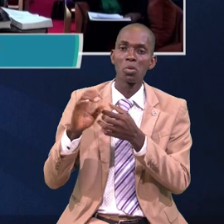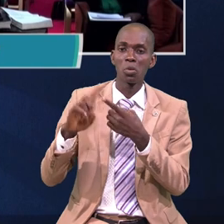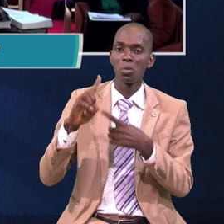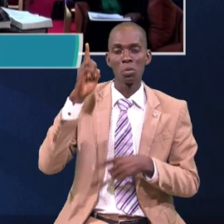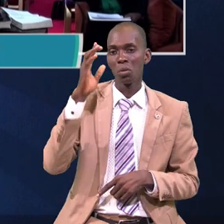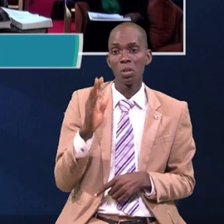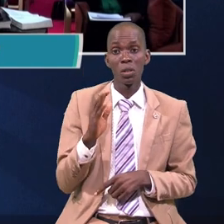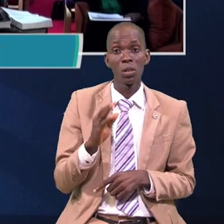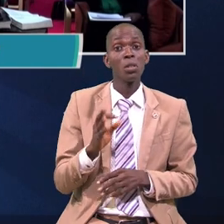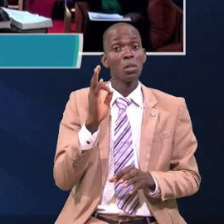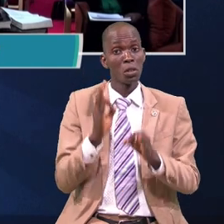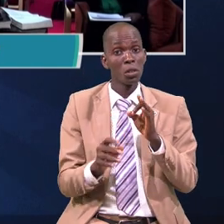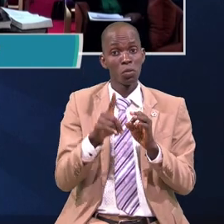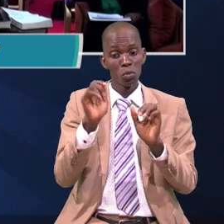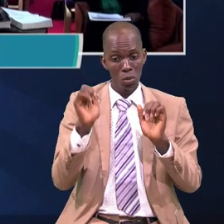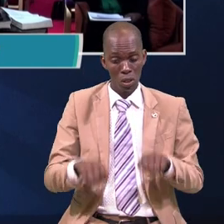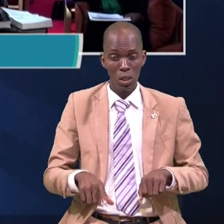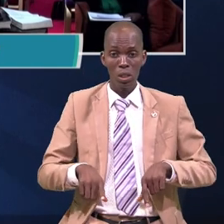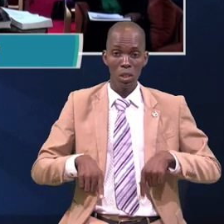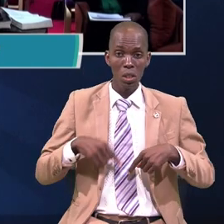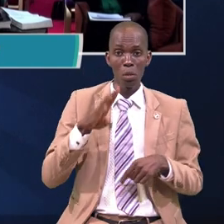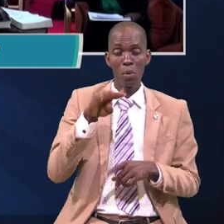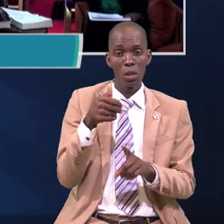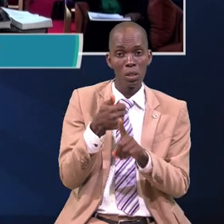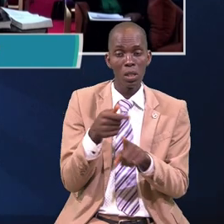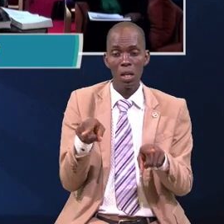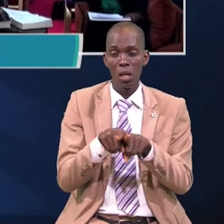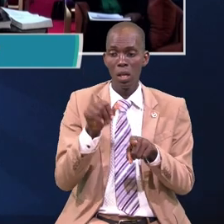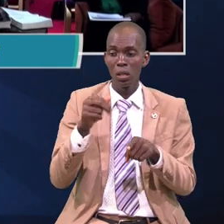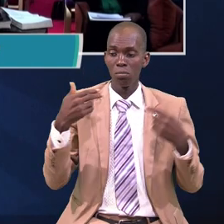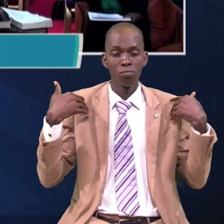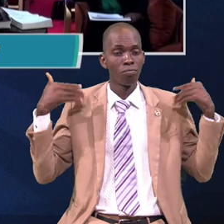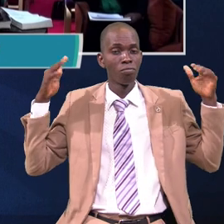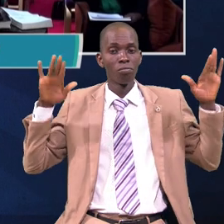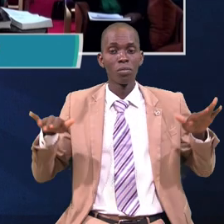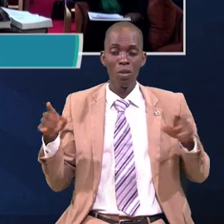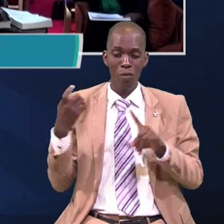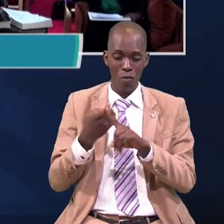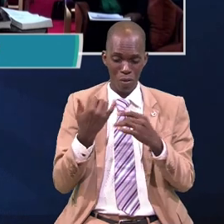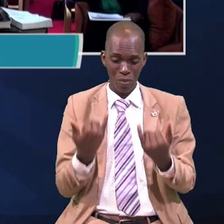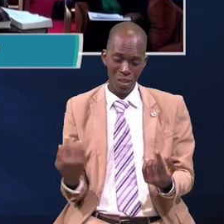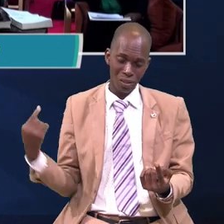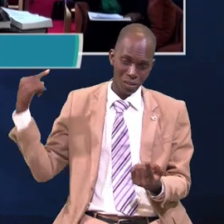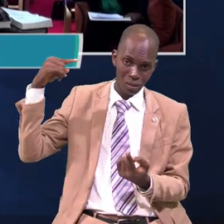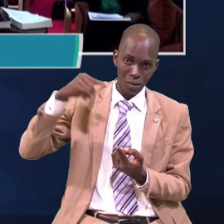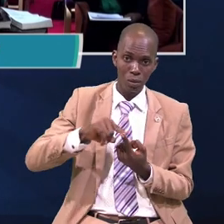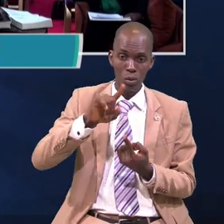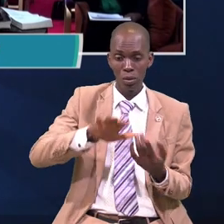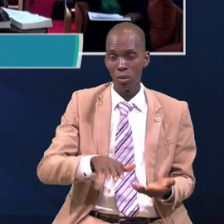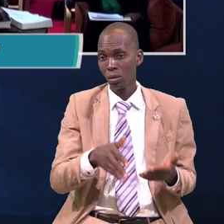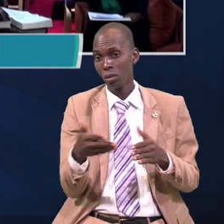Even if you can live by yourself like an angel from now till you die.